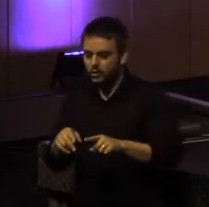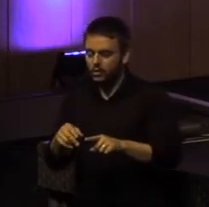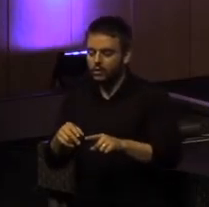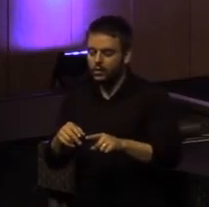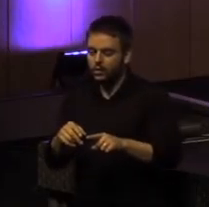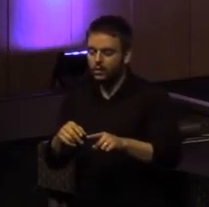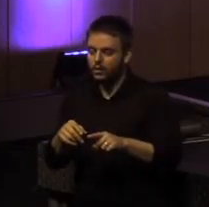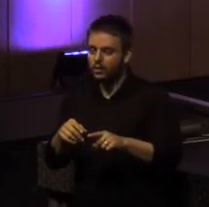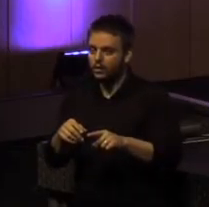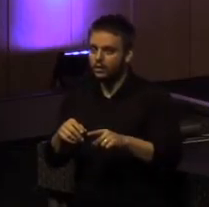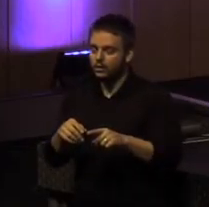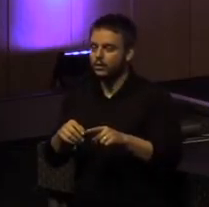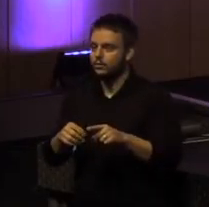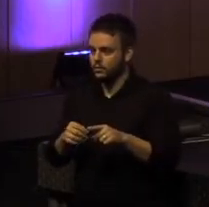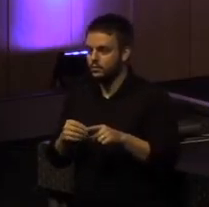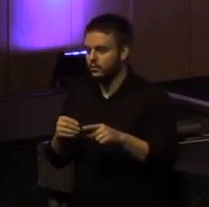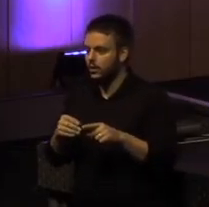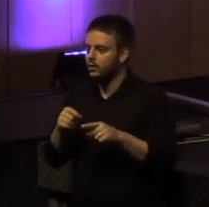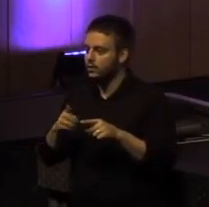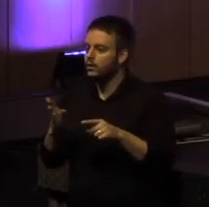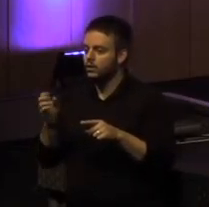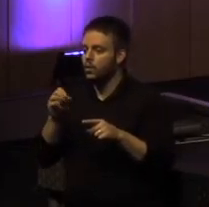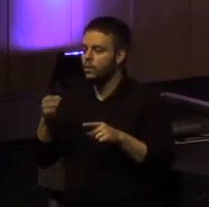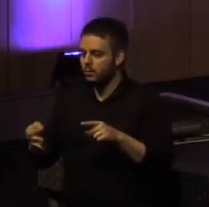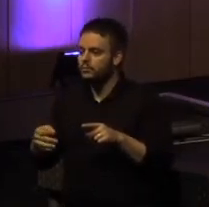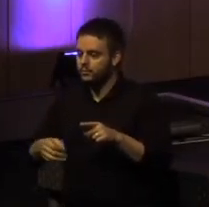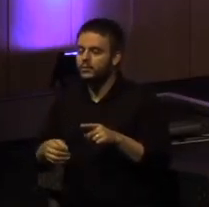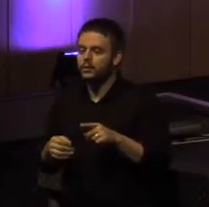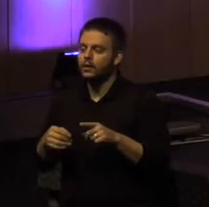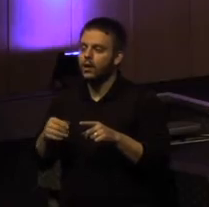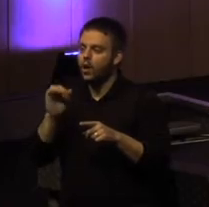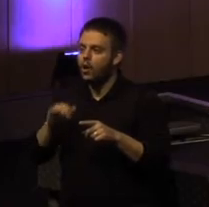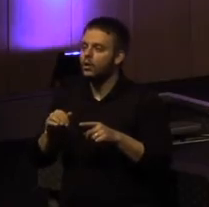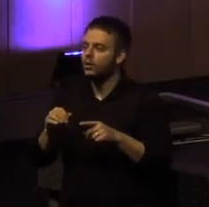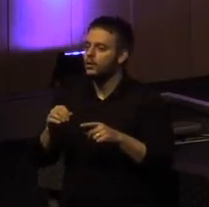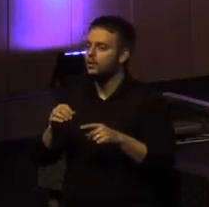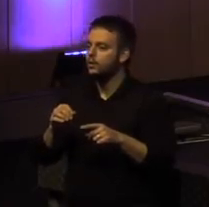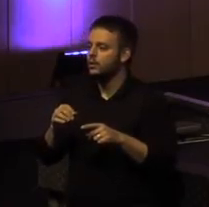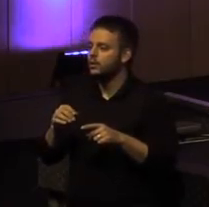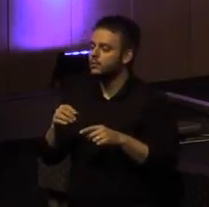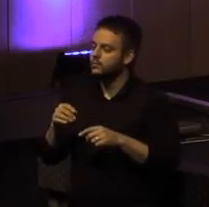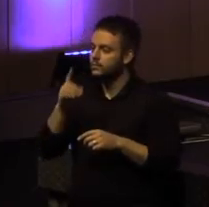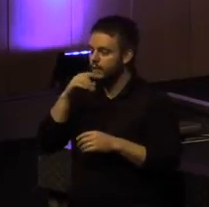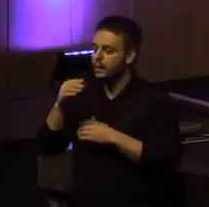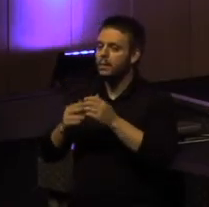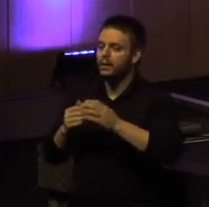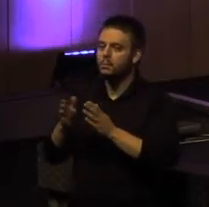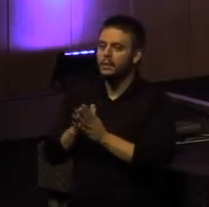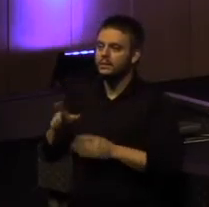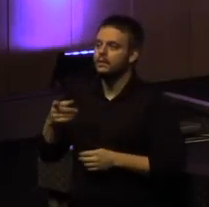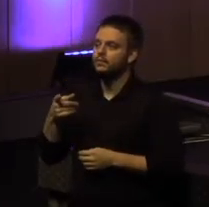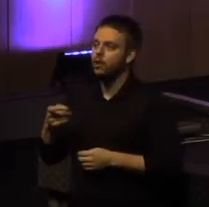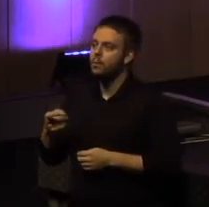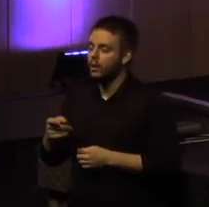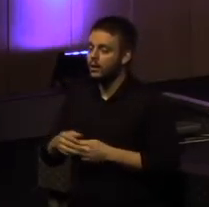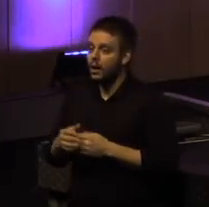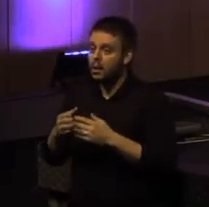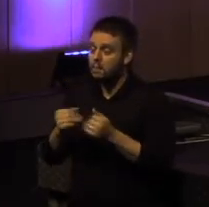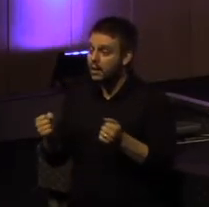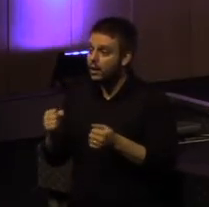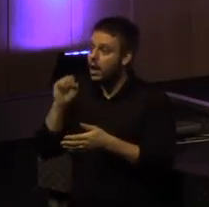The taser was ineffective. They lost sight of him, and by the time they rounded the corner and found him, he had shot himself in the